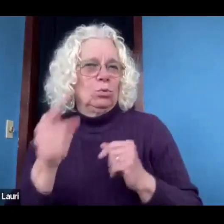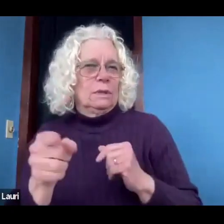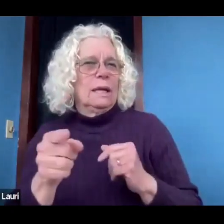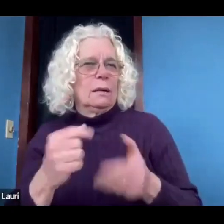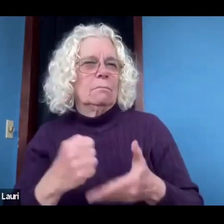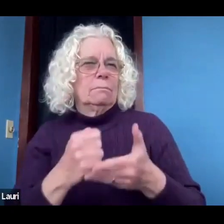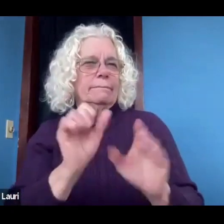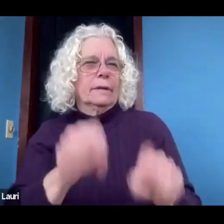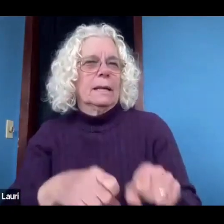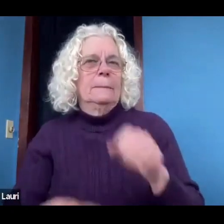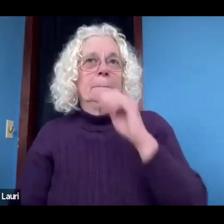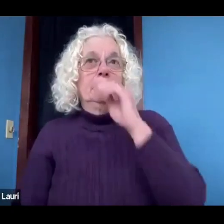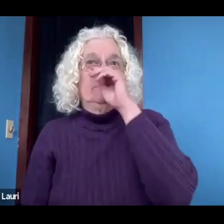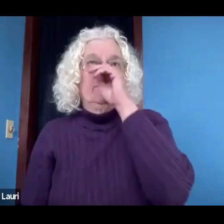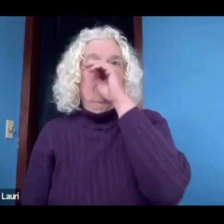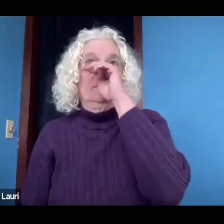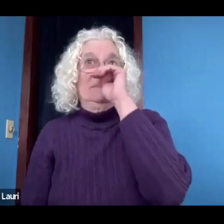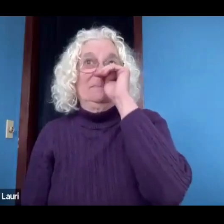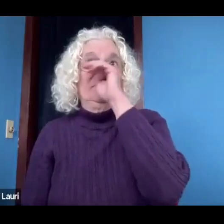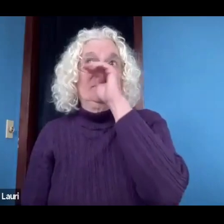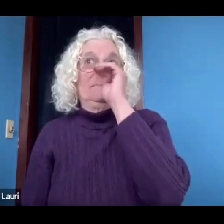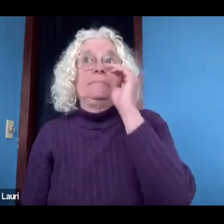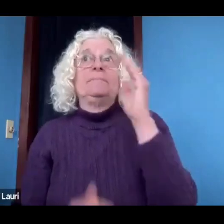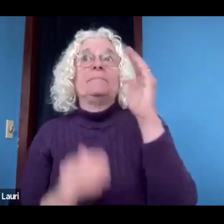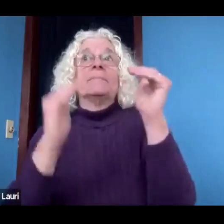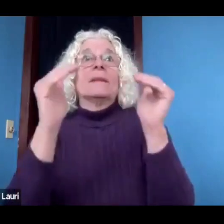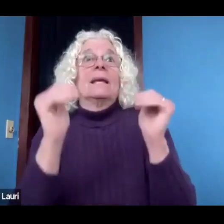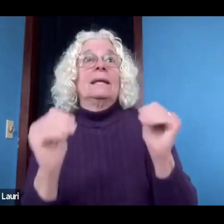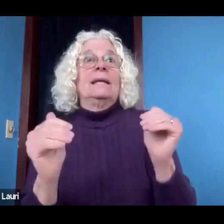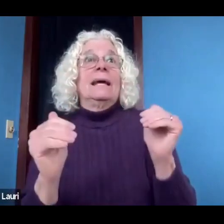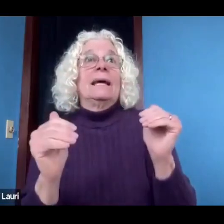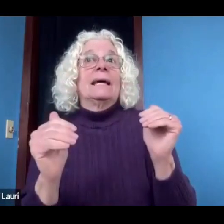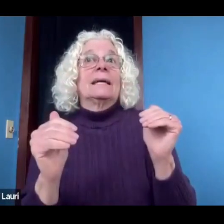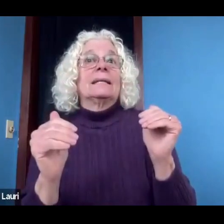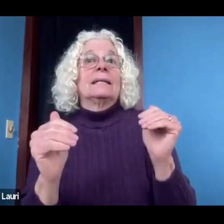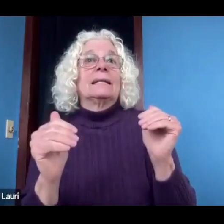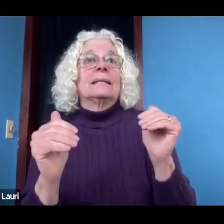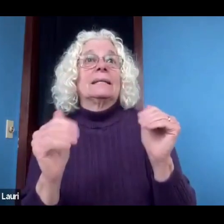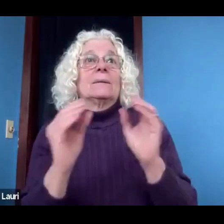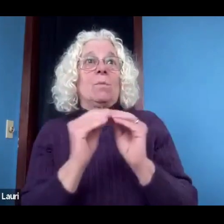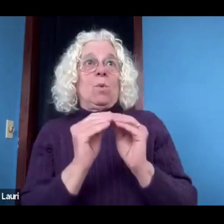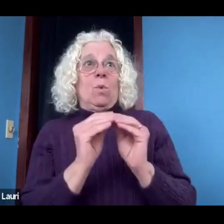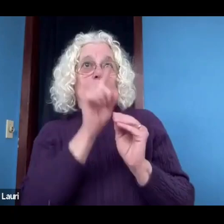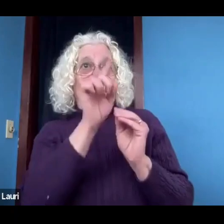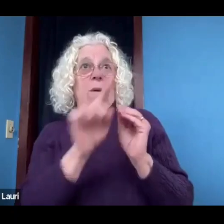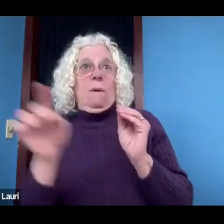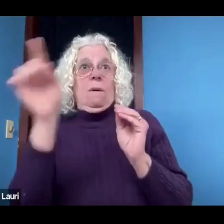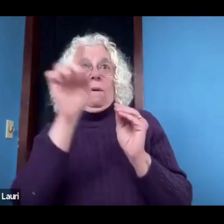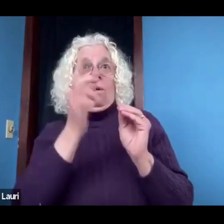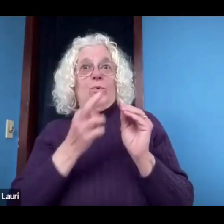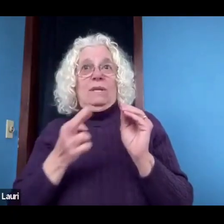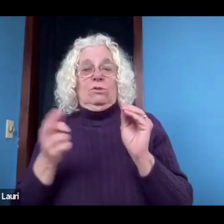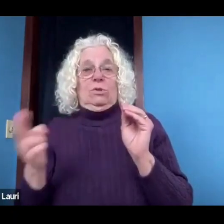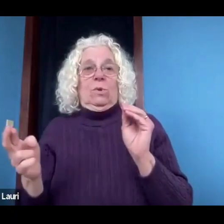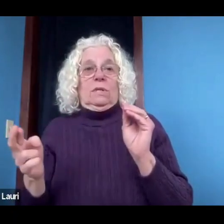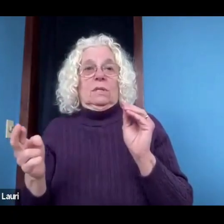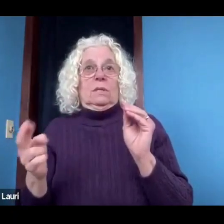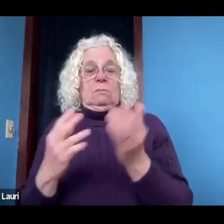So that's really shortly. And then the next slide just shows a few more of those tools and things that you can